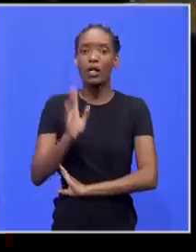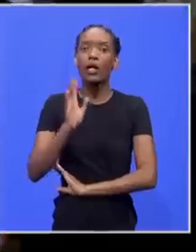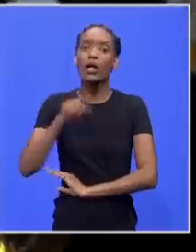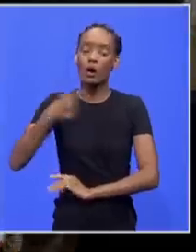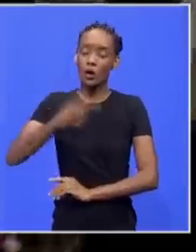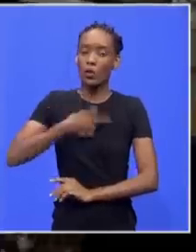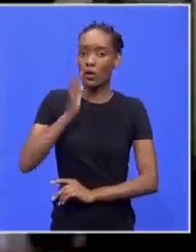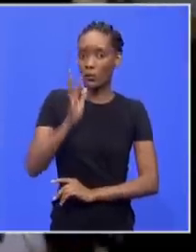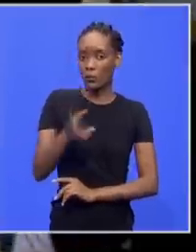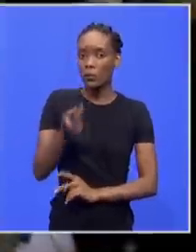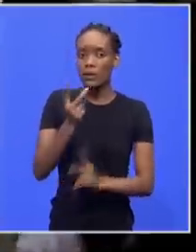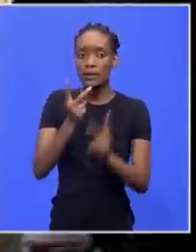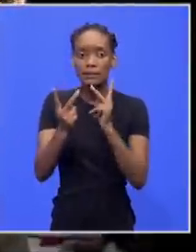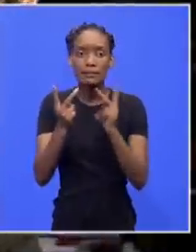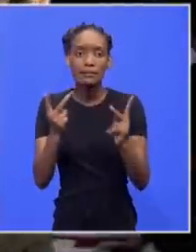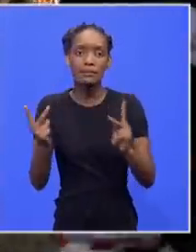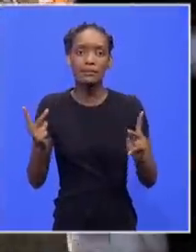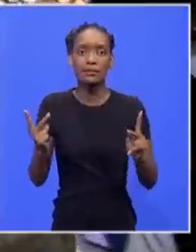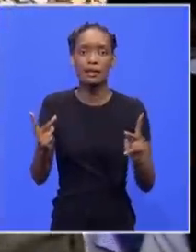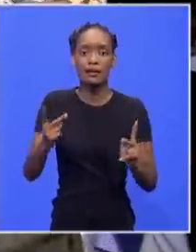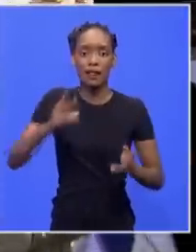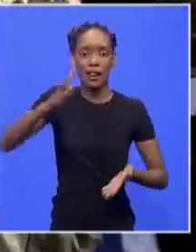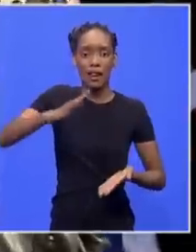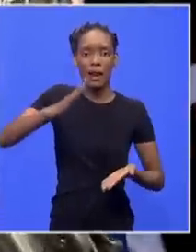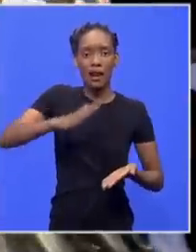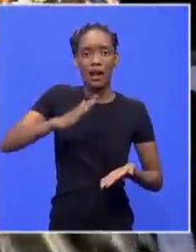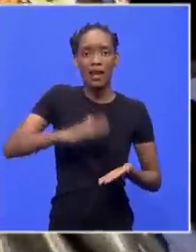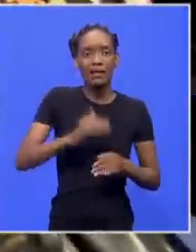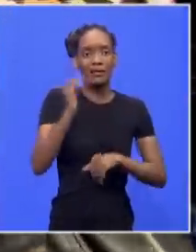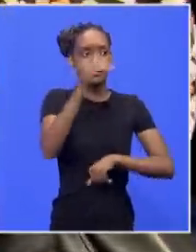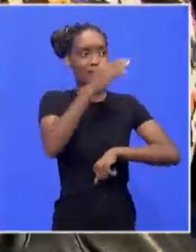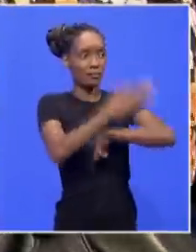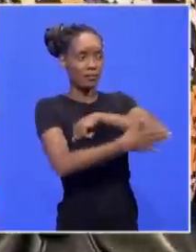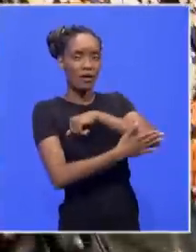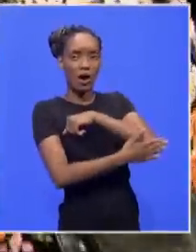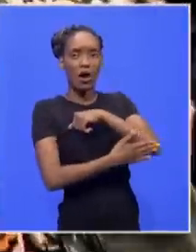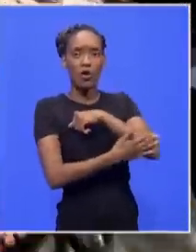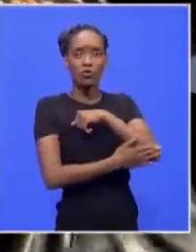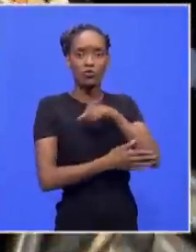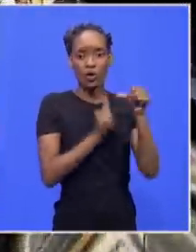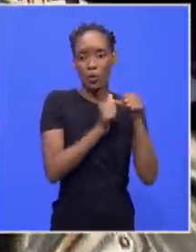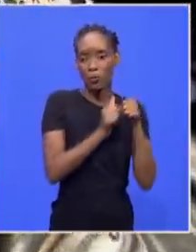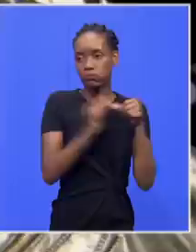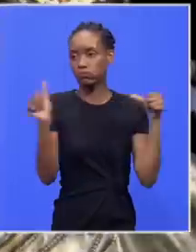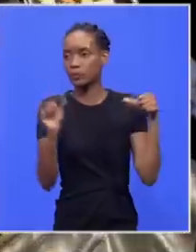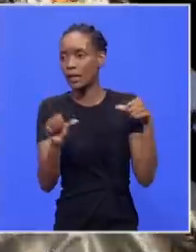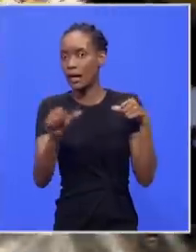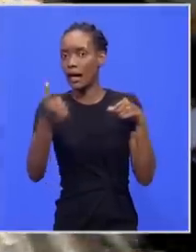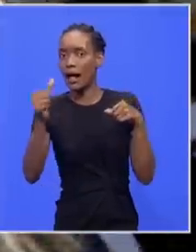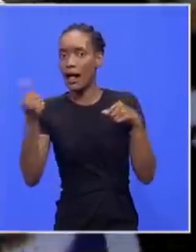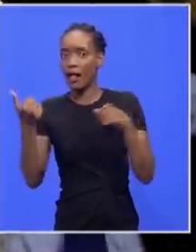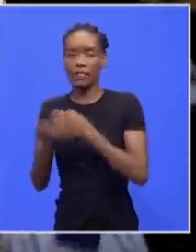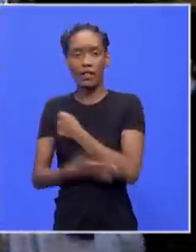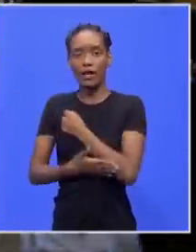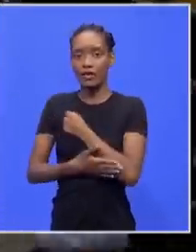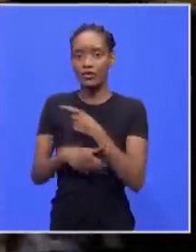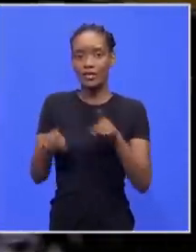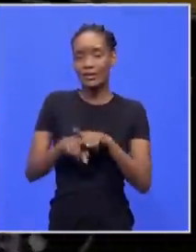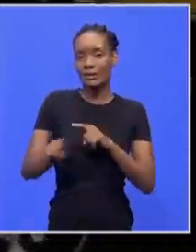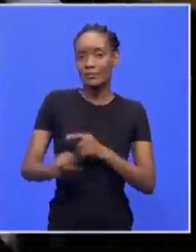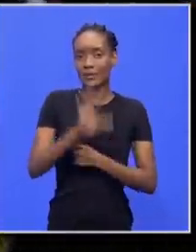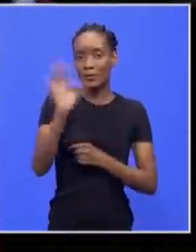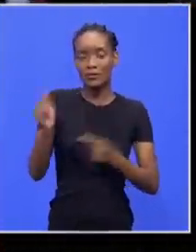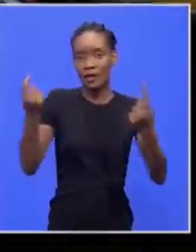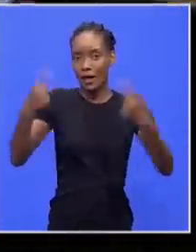seeing less of foreign nationals, refugees running to countries such as South Africa,